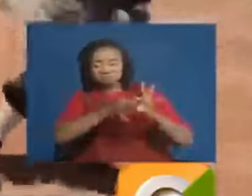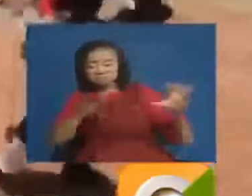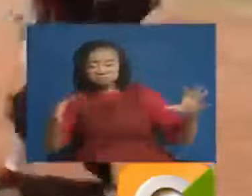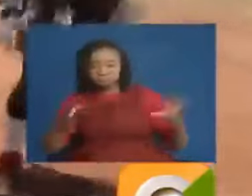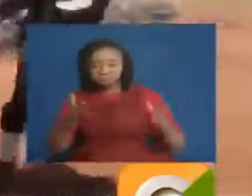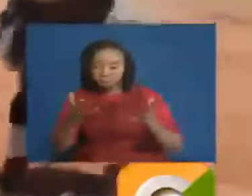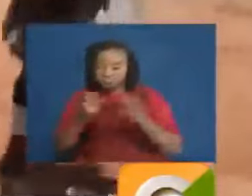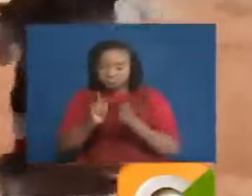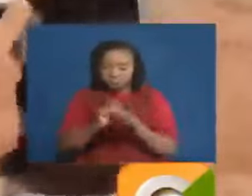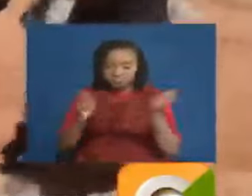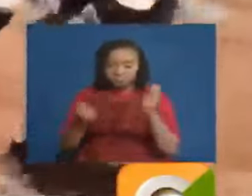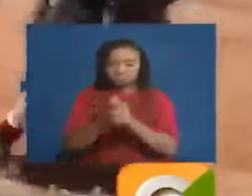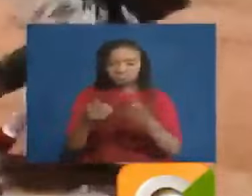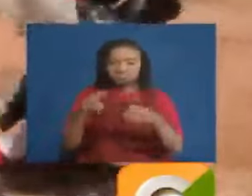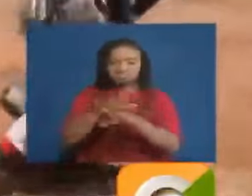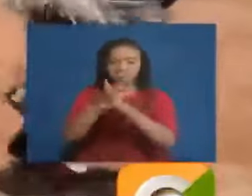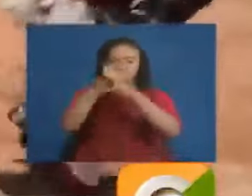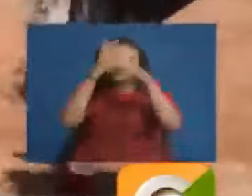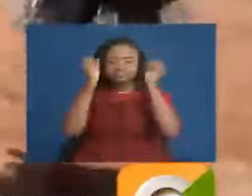president's principal helper.